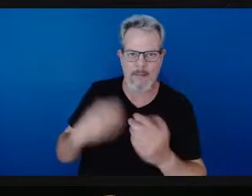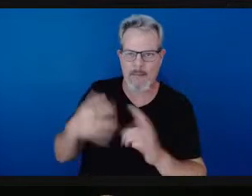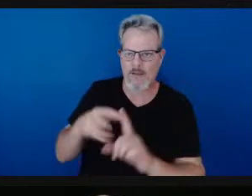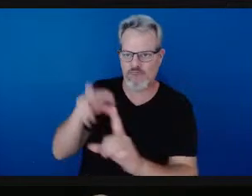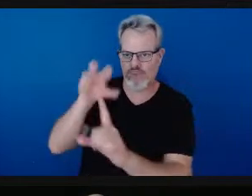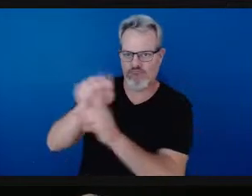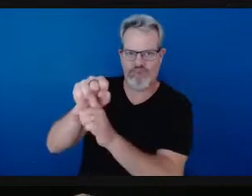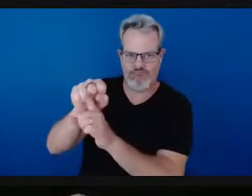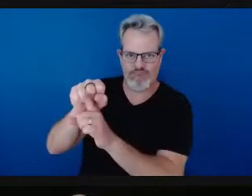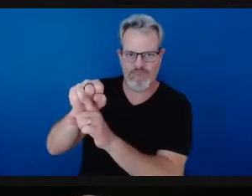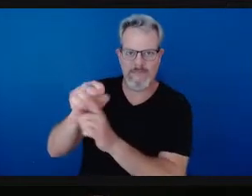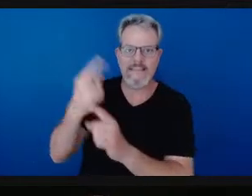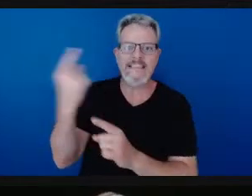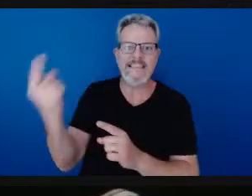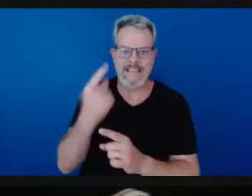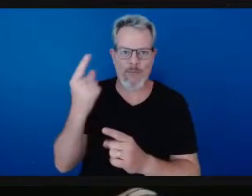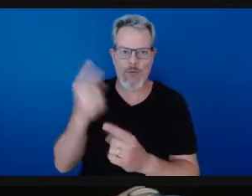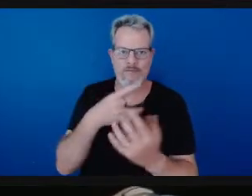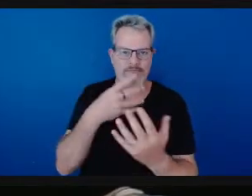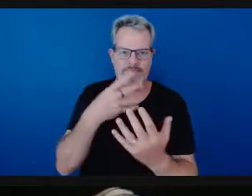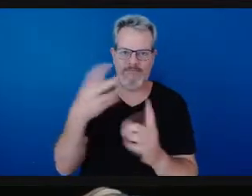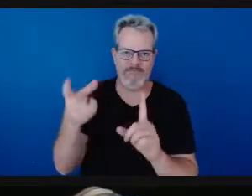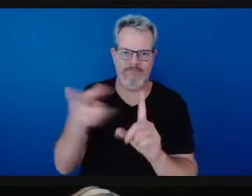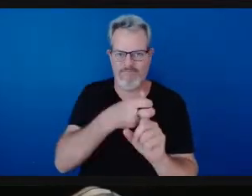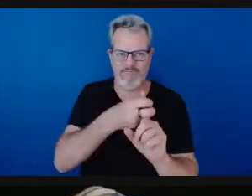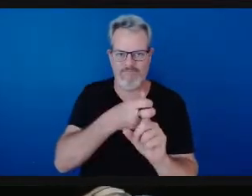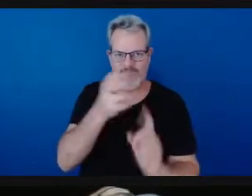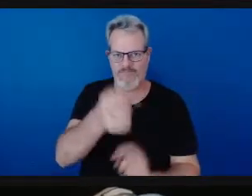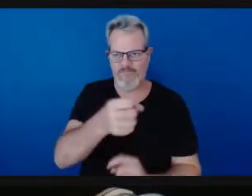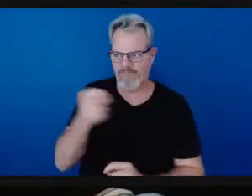Okay, somebody got tased. No, I'm kidding.